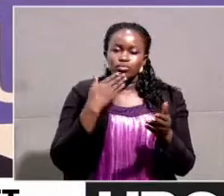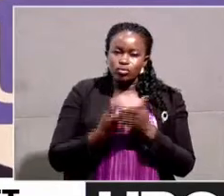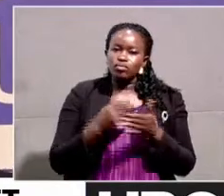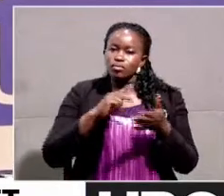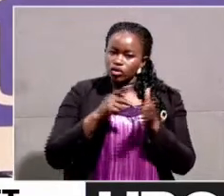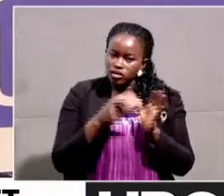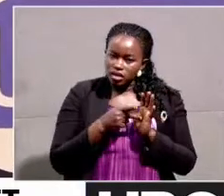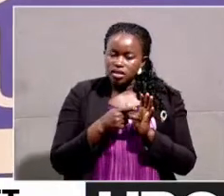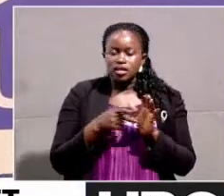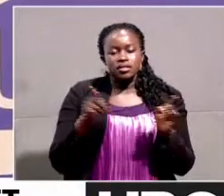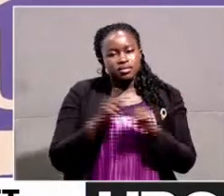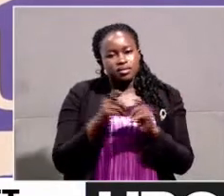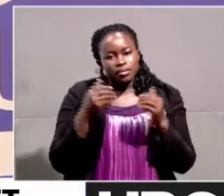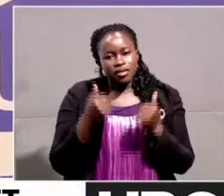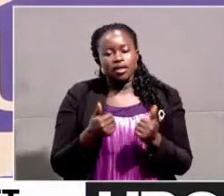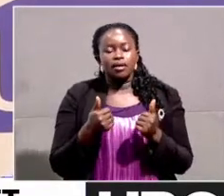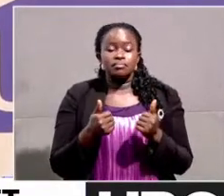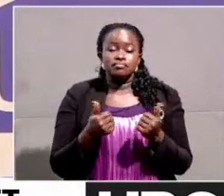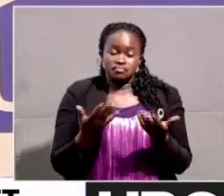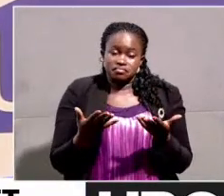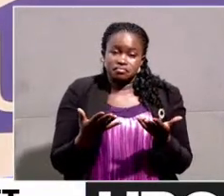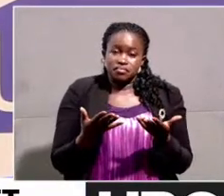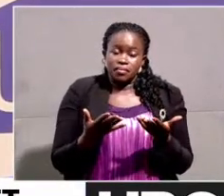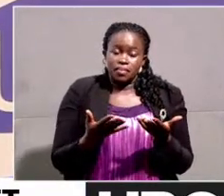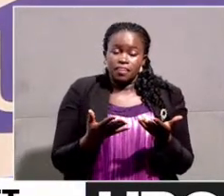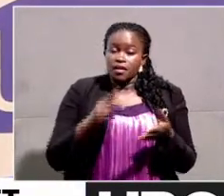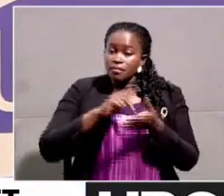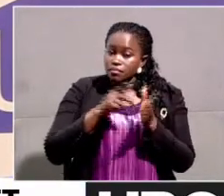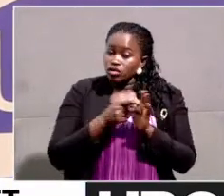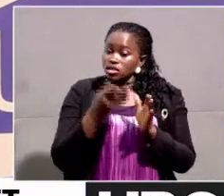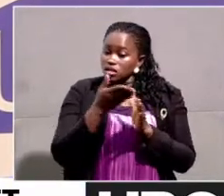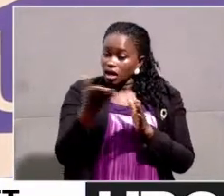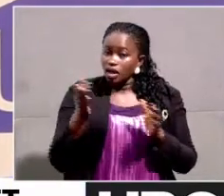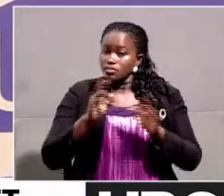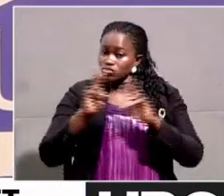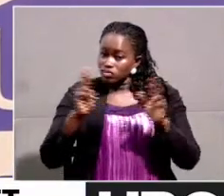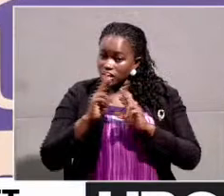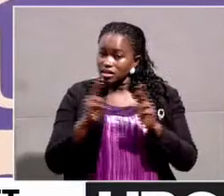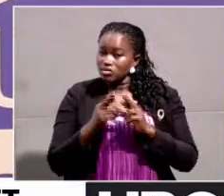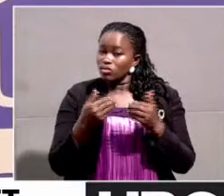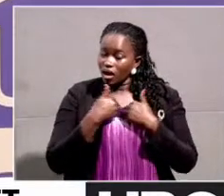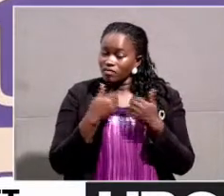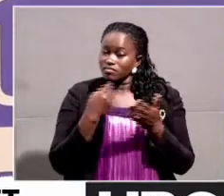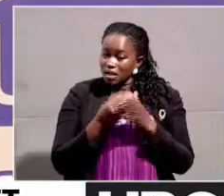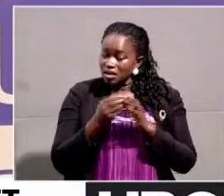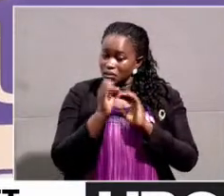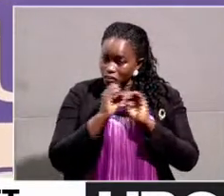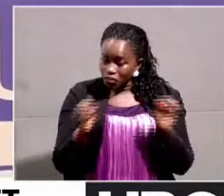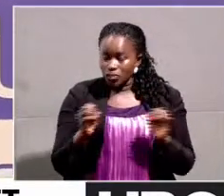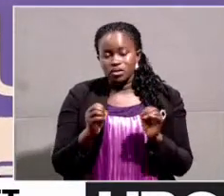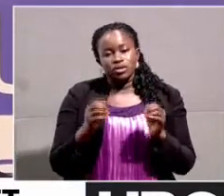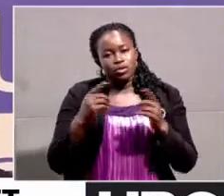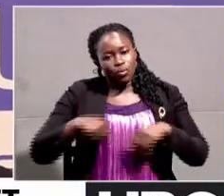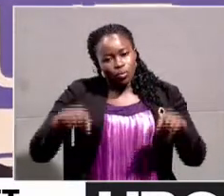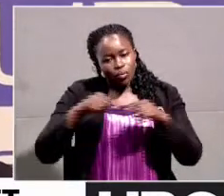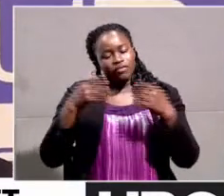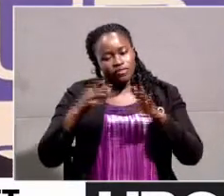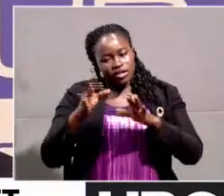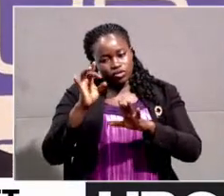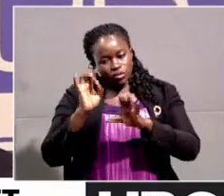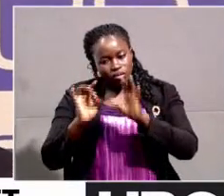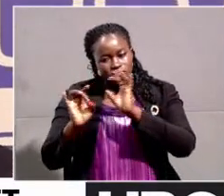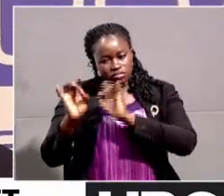these projects now. Those projects which are not ready to absorb money, we have already identified